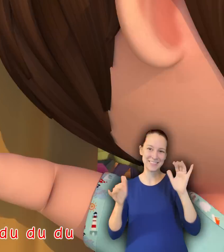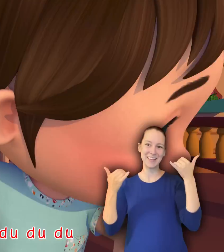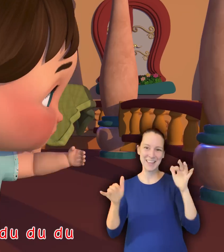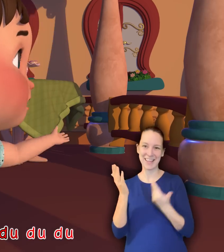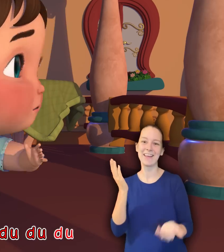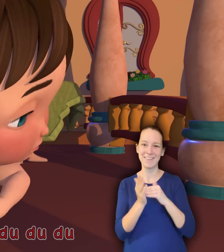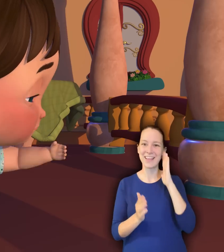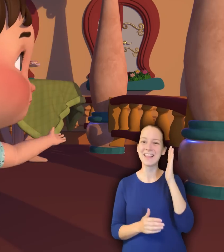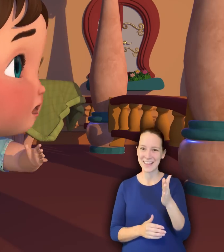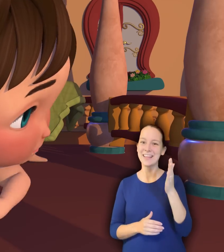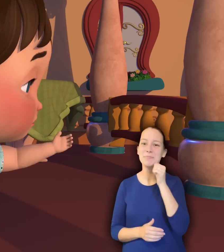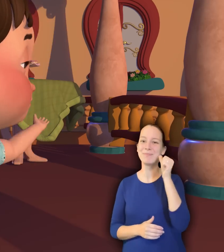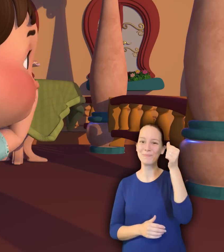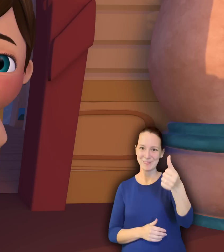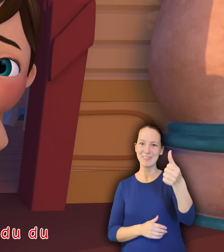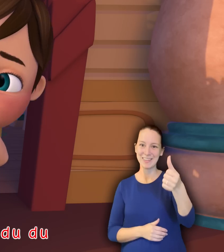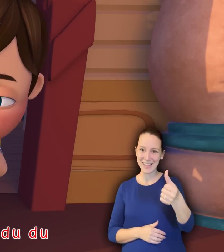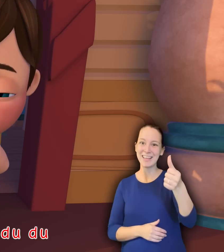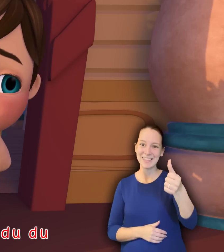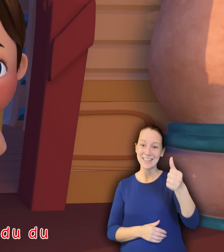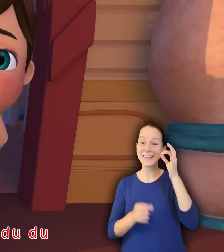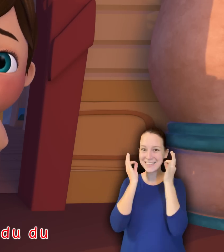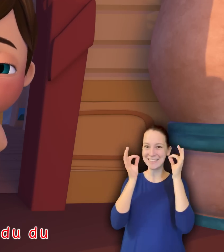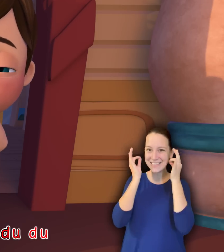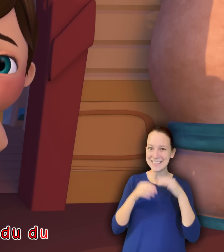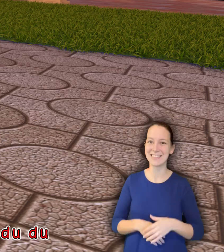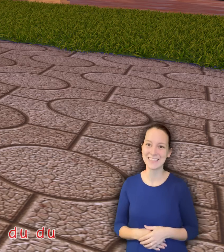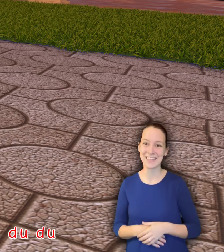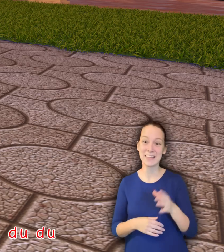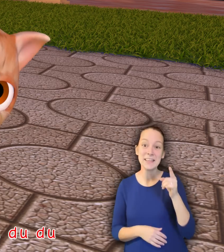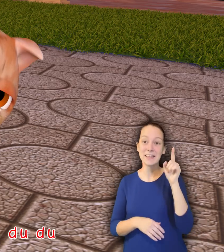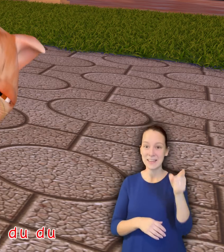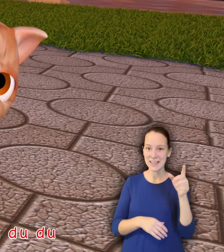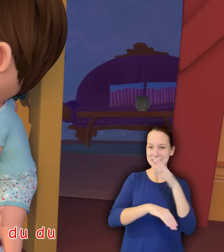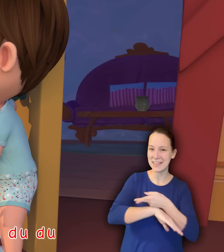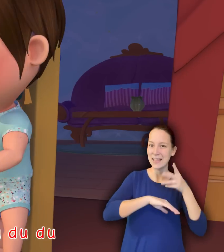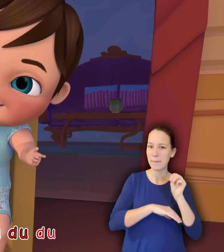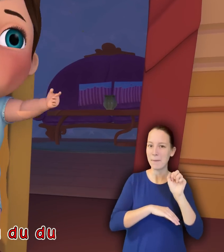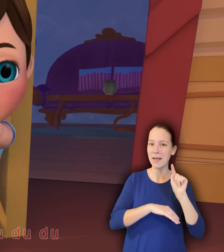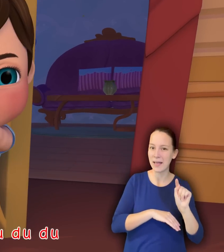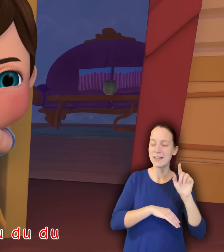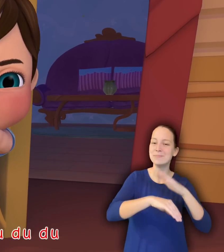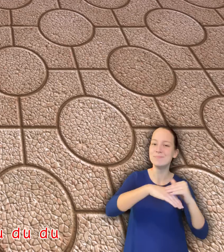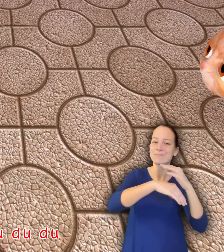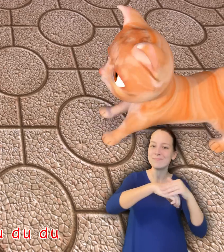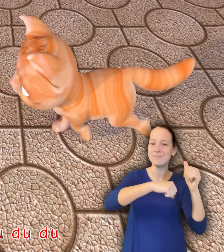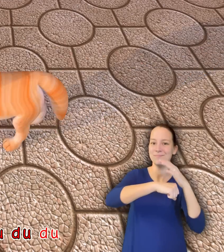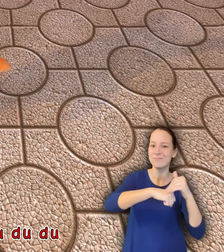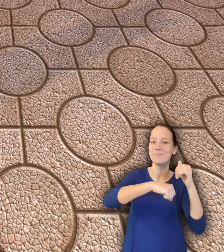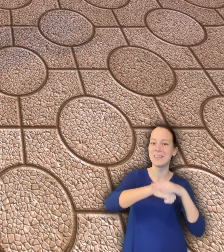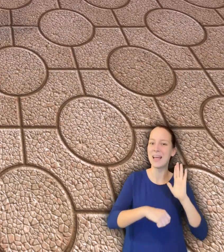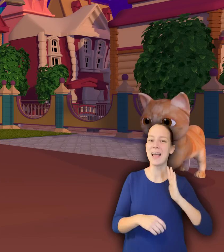we'll play again another day kitty cat on the M Pat and